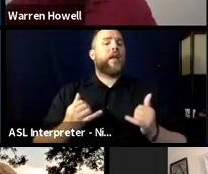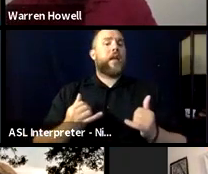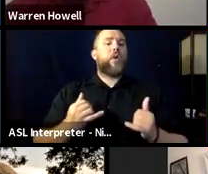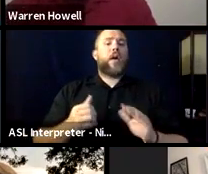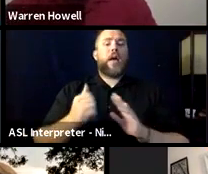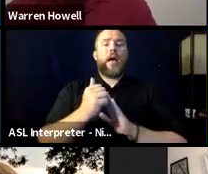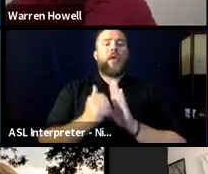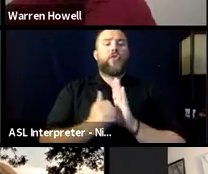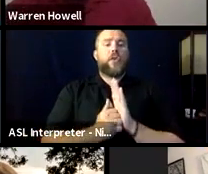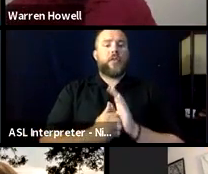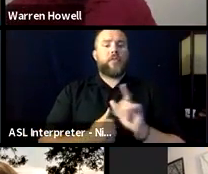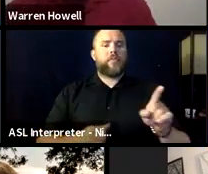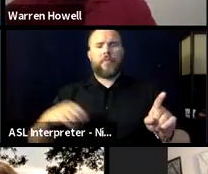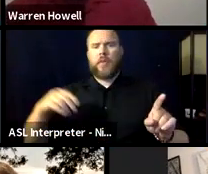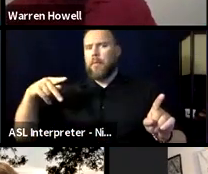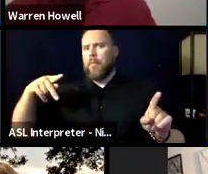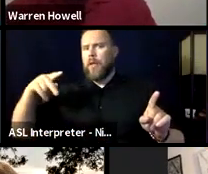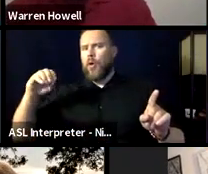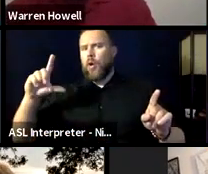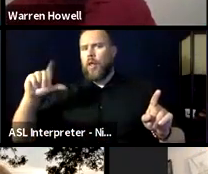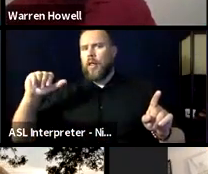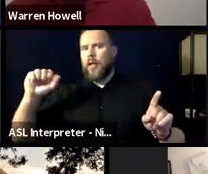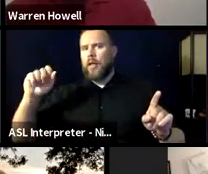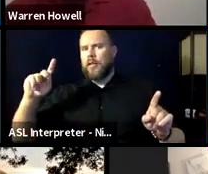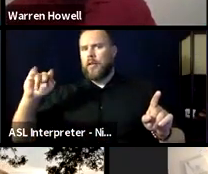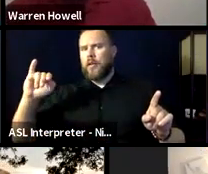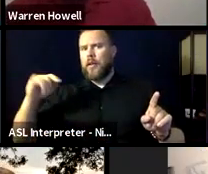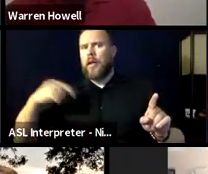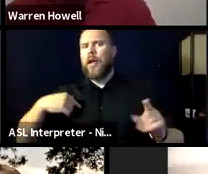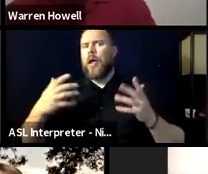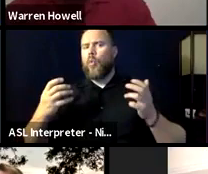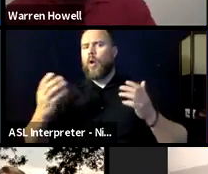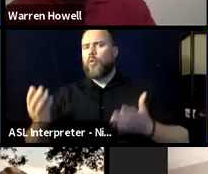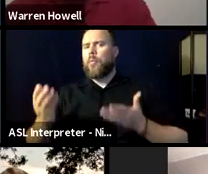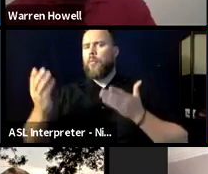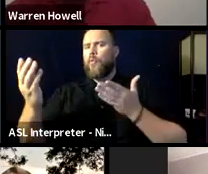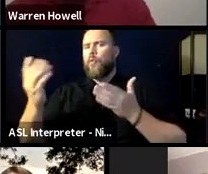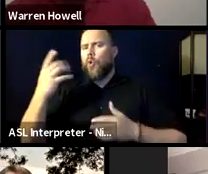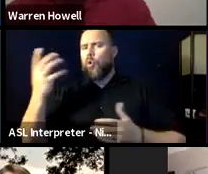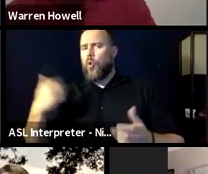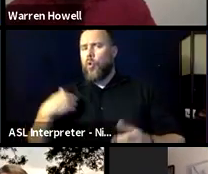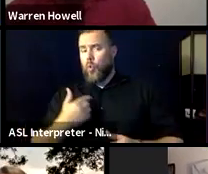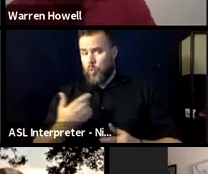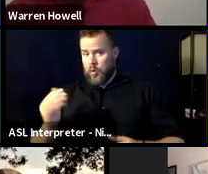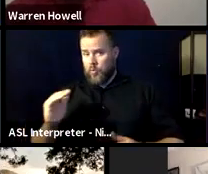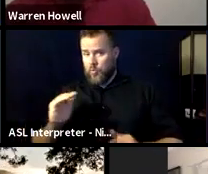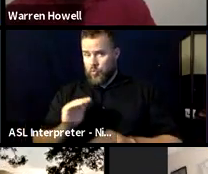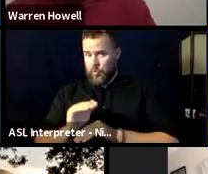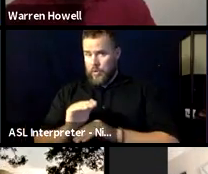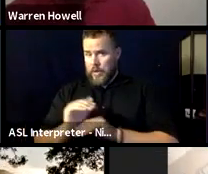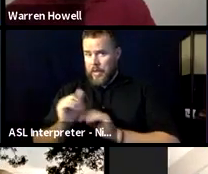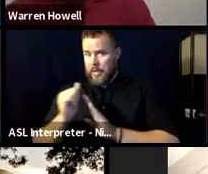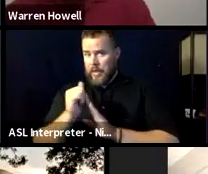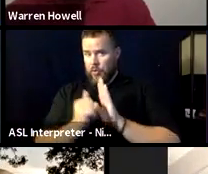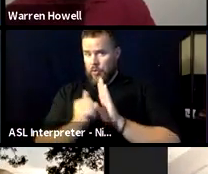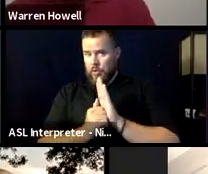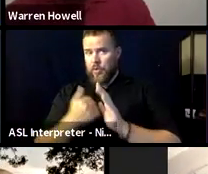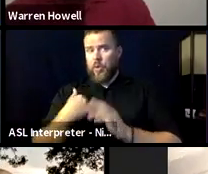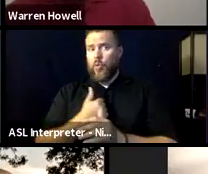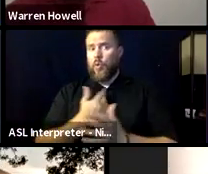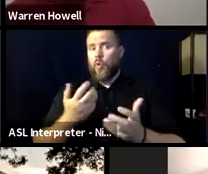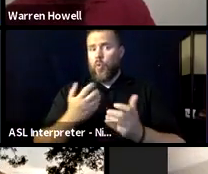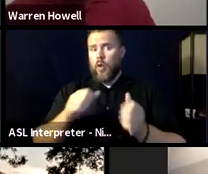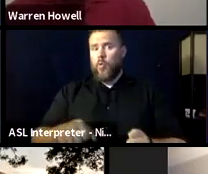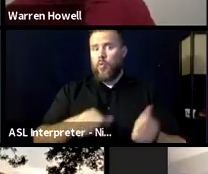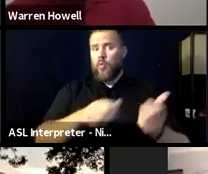It's Fred Pulaski. I'd like to make a motion that we approve tonight's agenda with the removal of